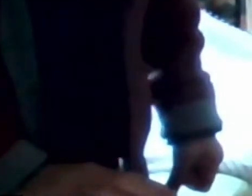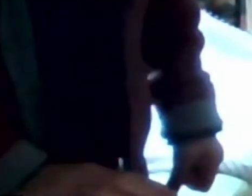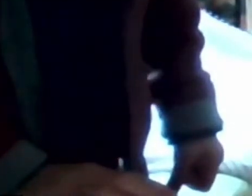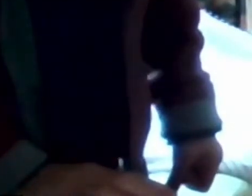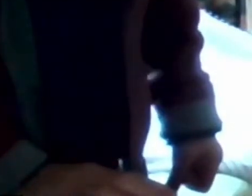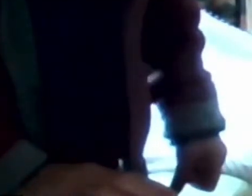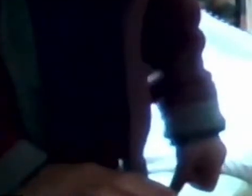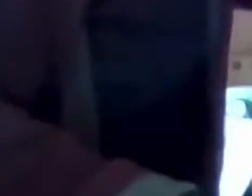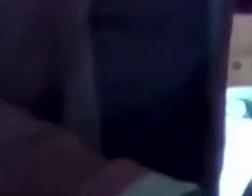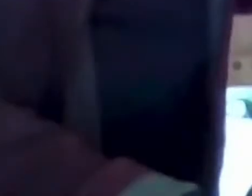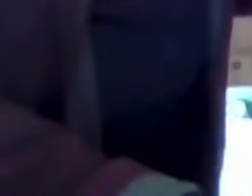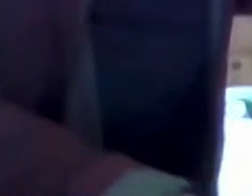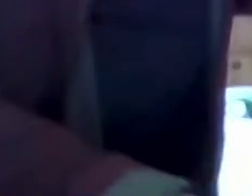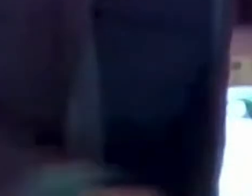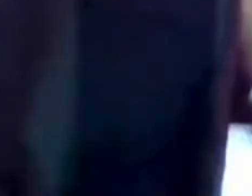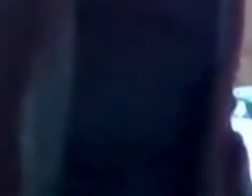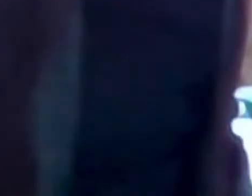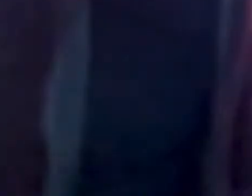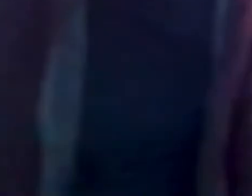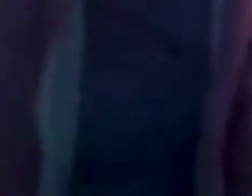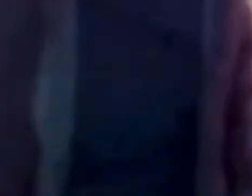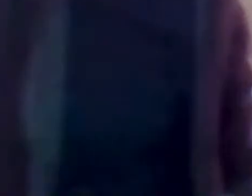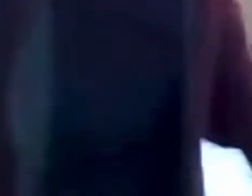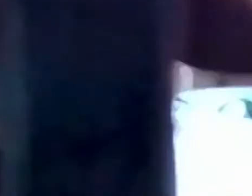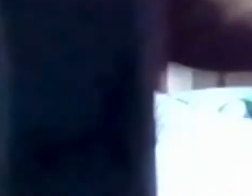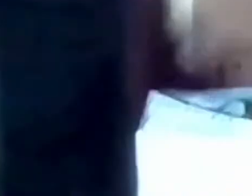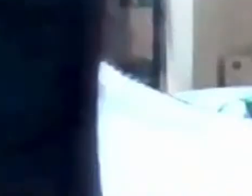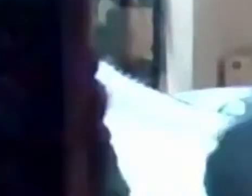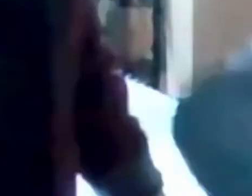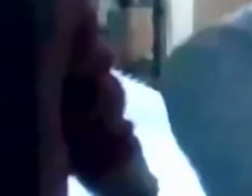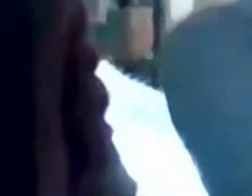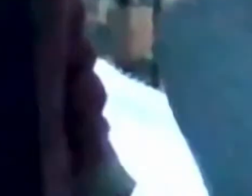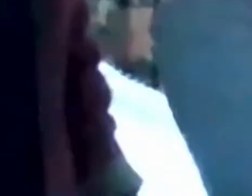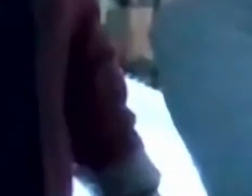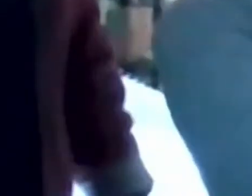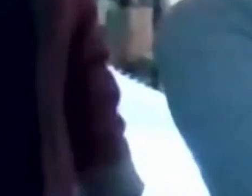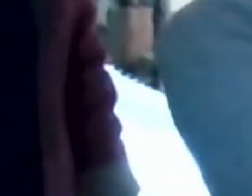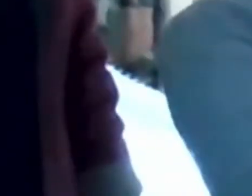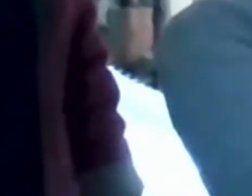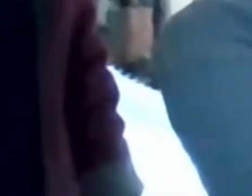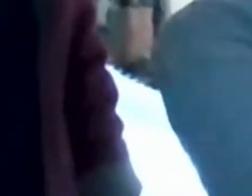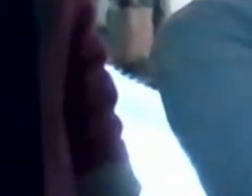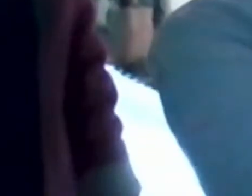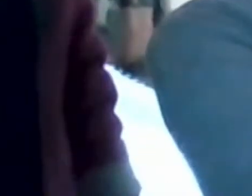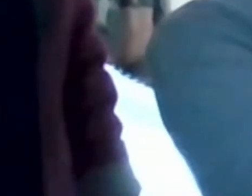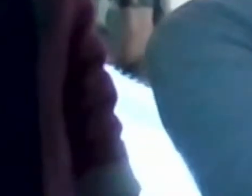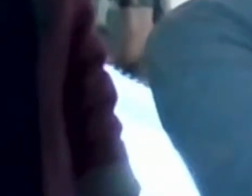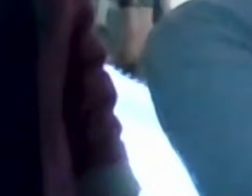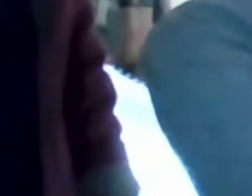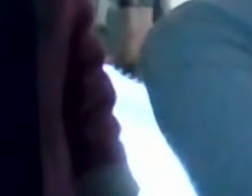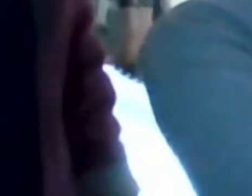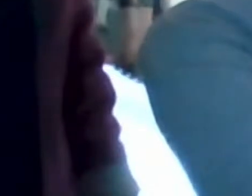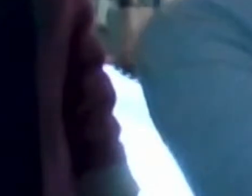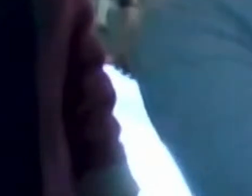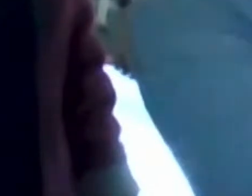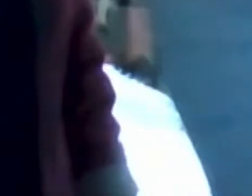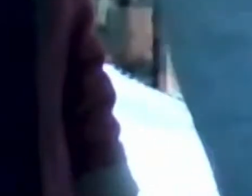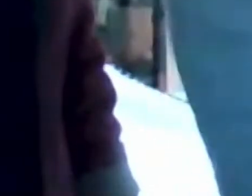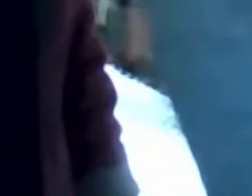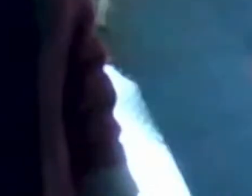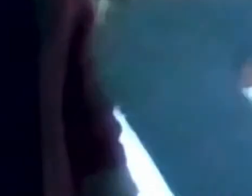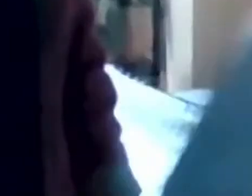disability voices. Find alternatives to incorporate our perspective and listen to us from